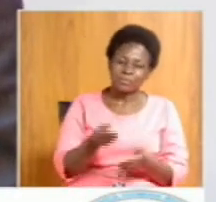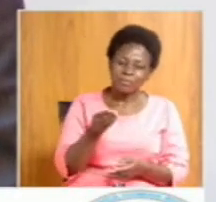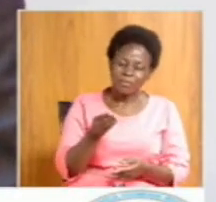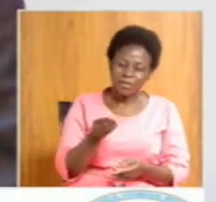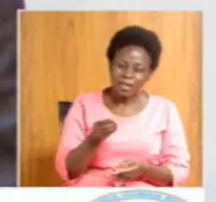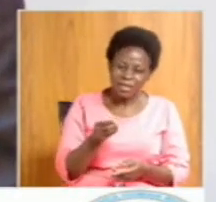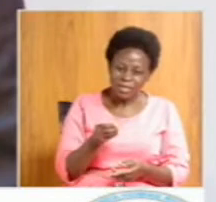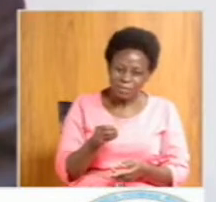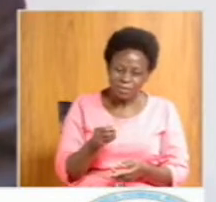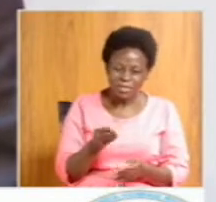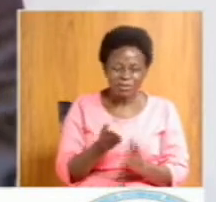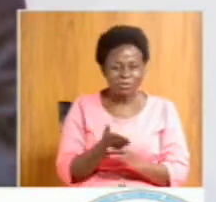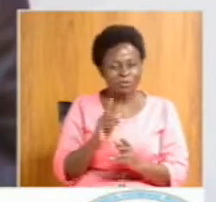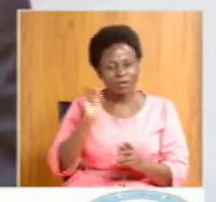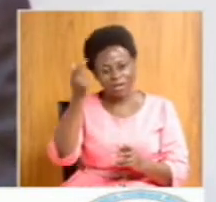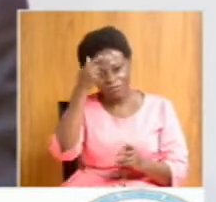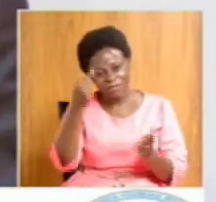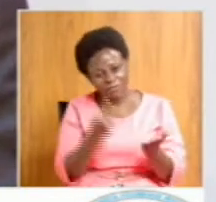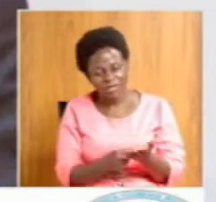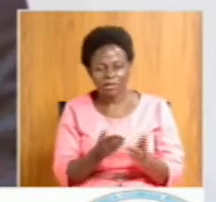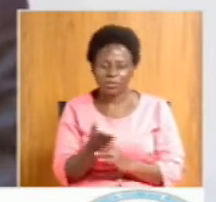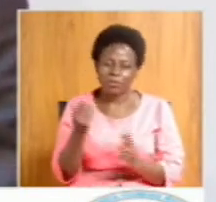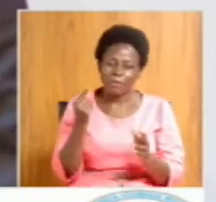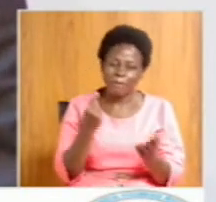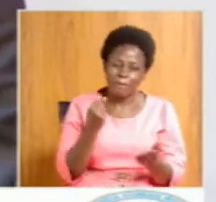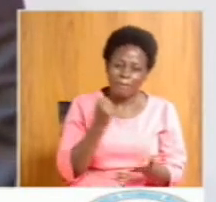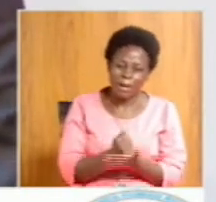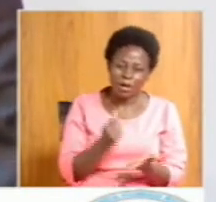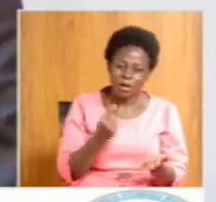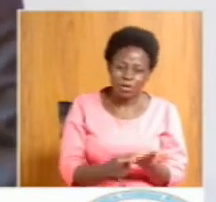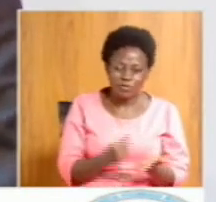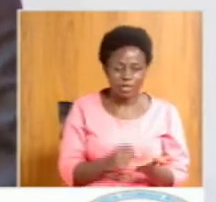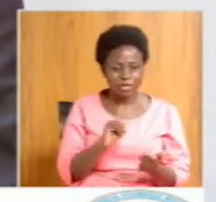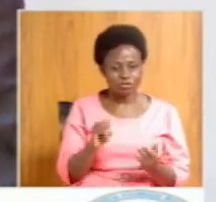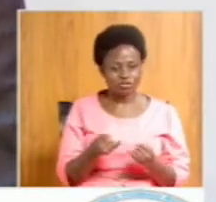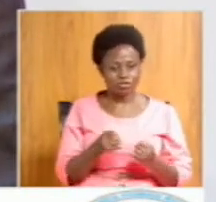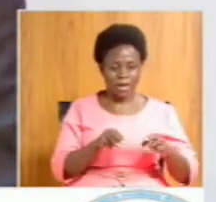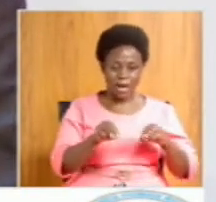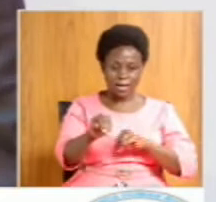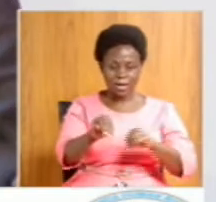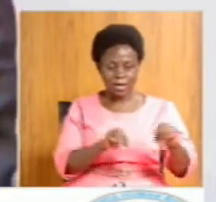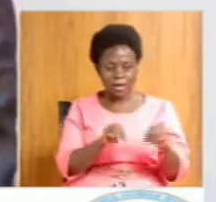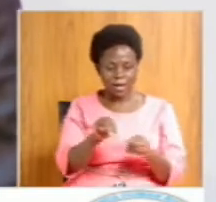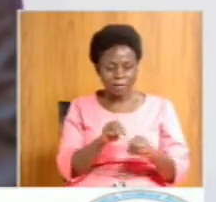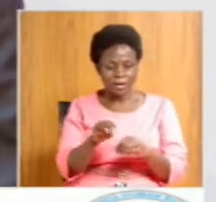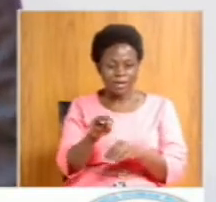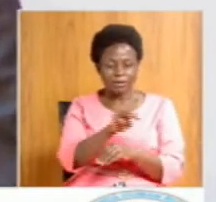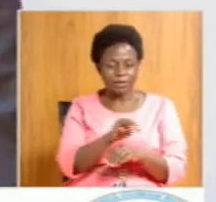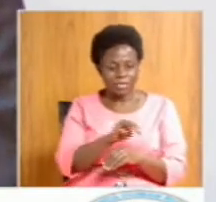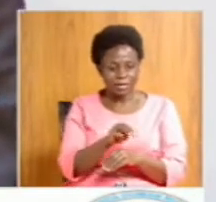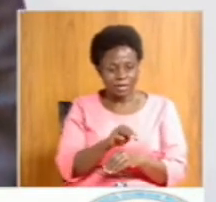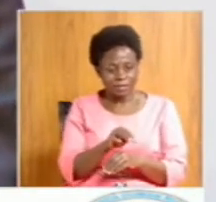to government of Uganda through Bank of Uganda to try and manage monetary policy